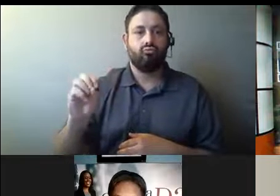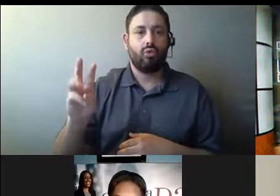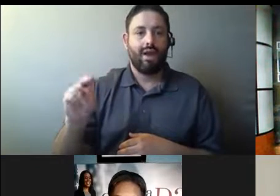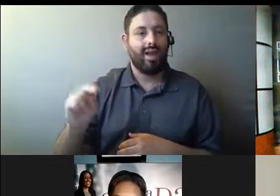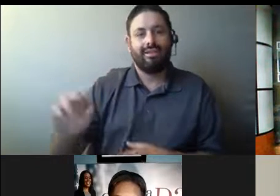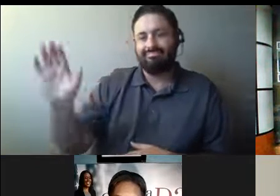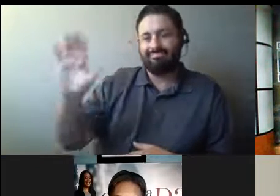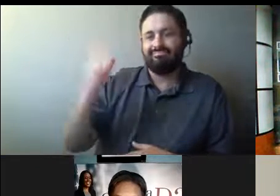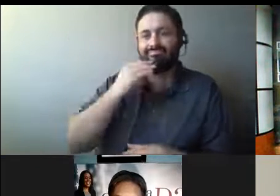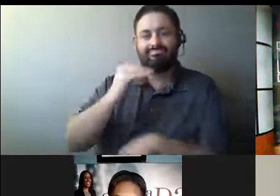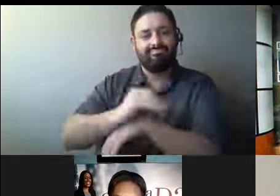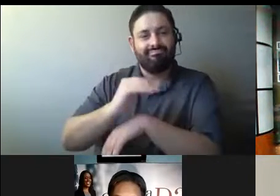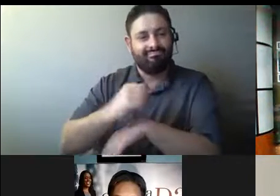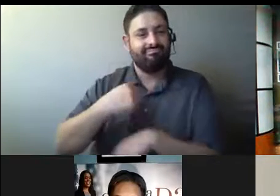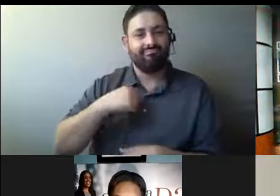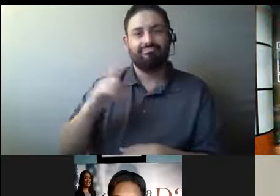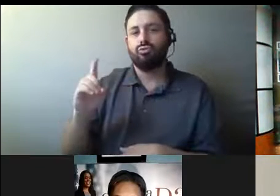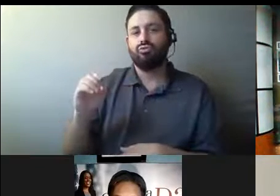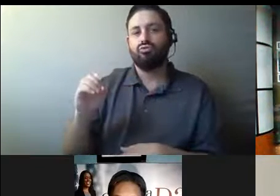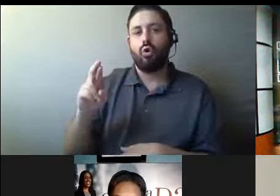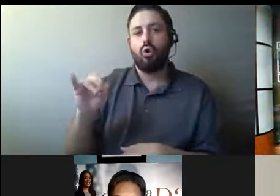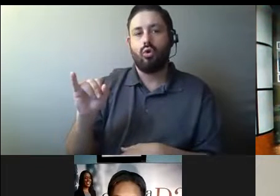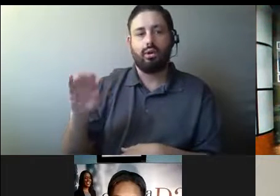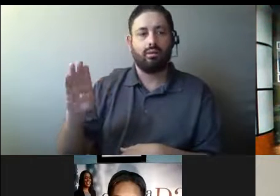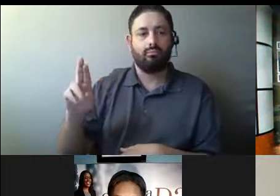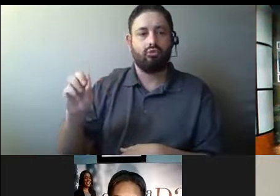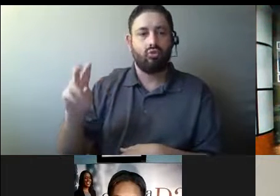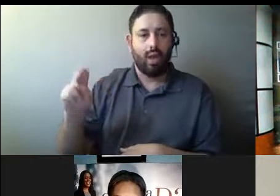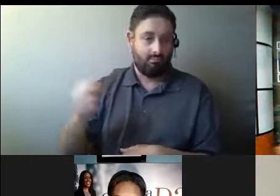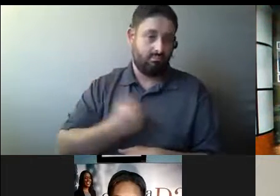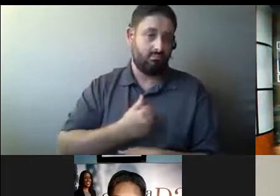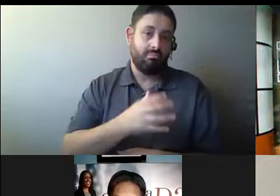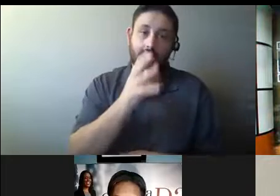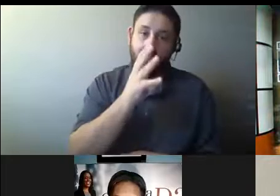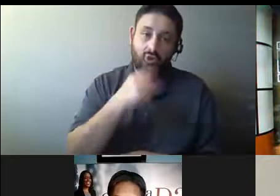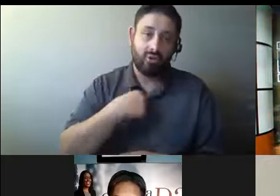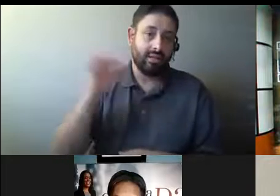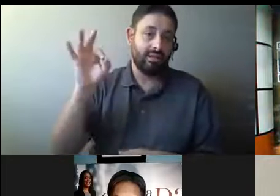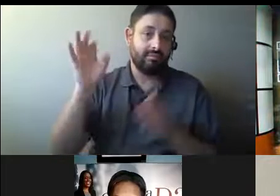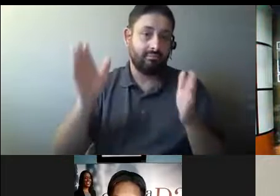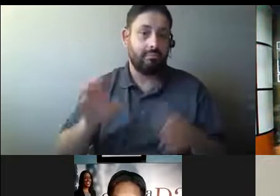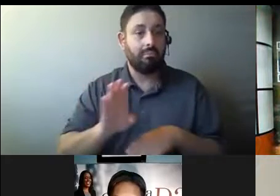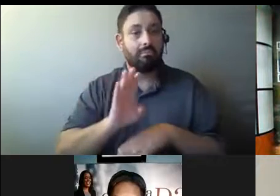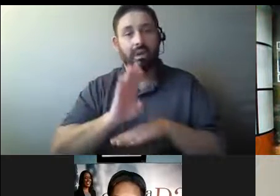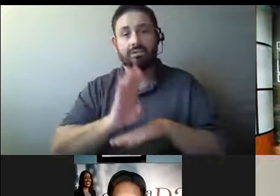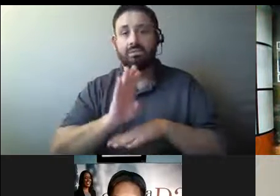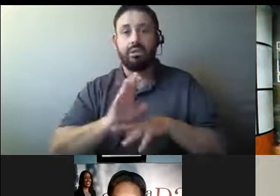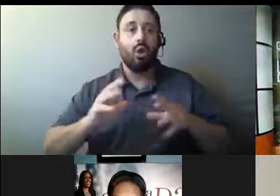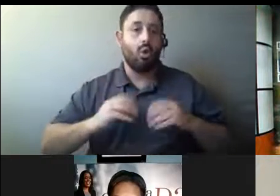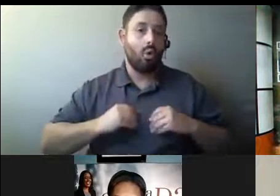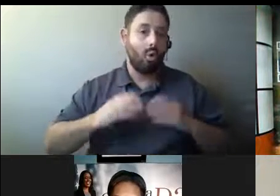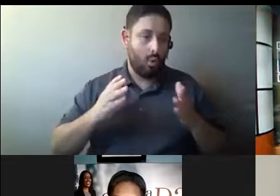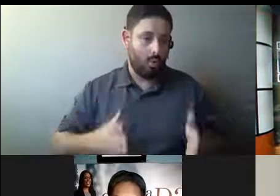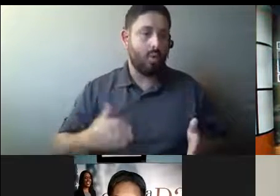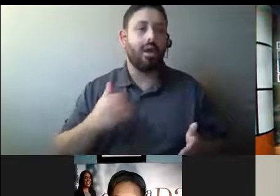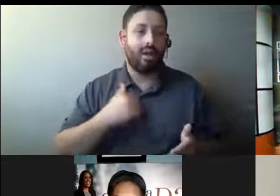Hi, good evening. I'm Dory Brown. Personally, I'm a mother, a minister, business owner. I've had a accounting